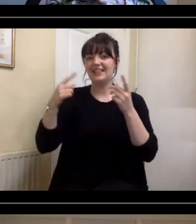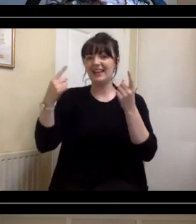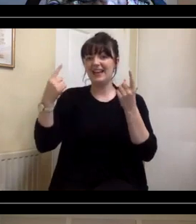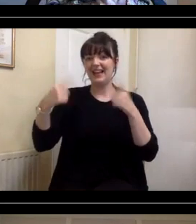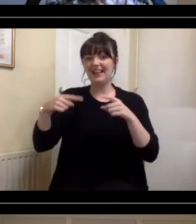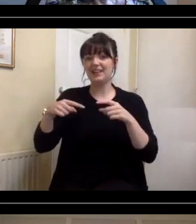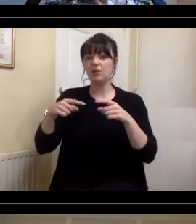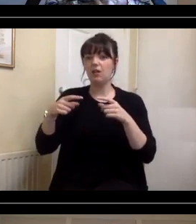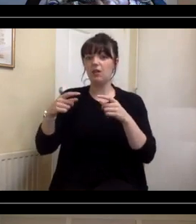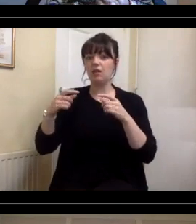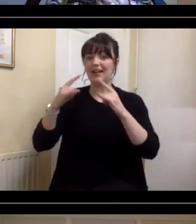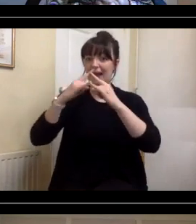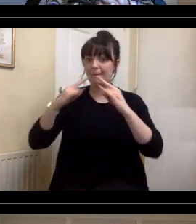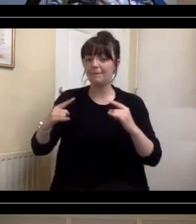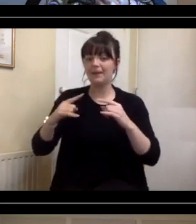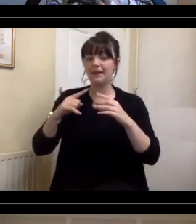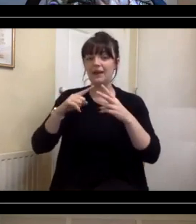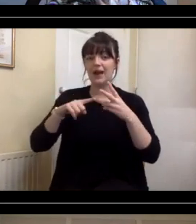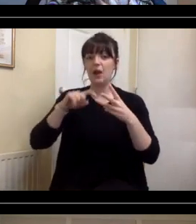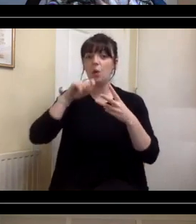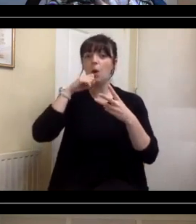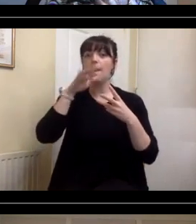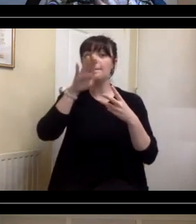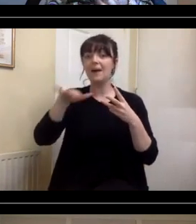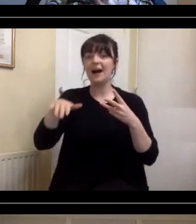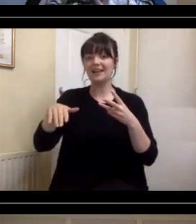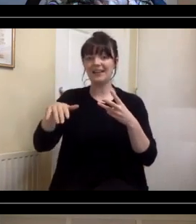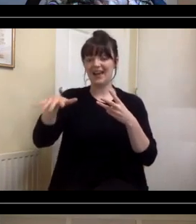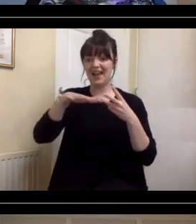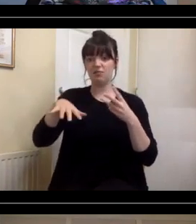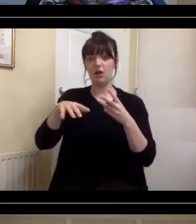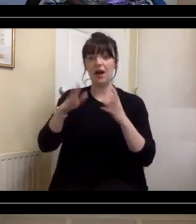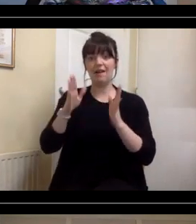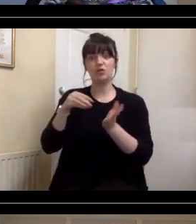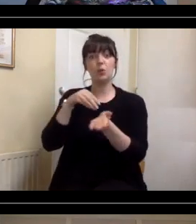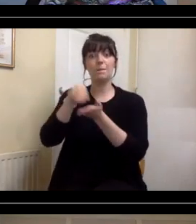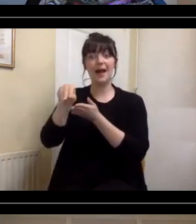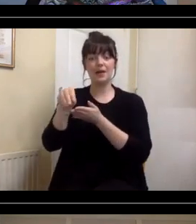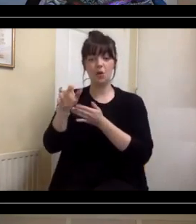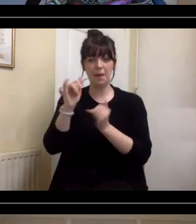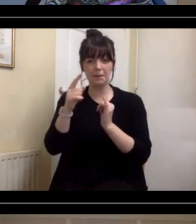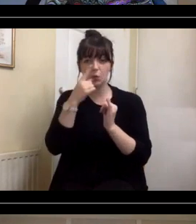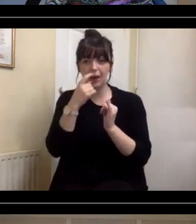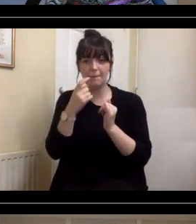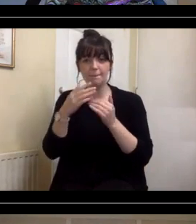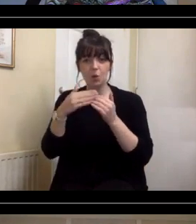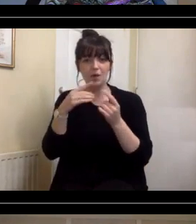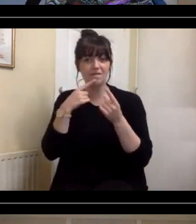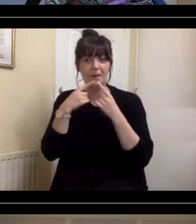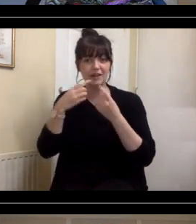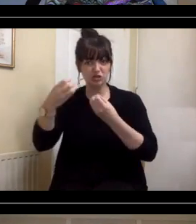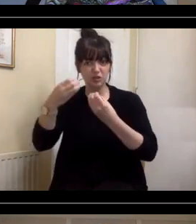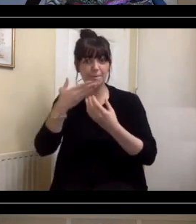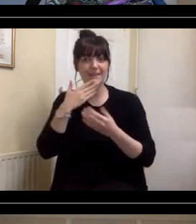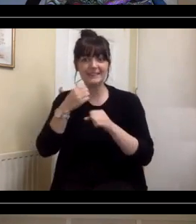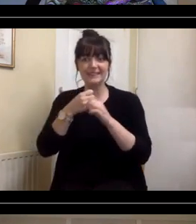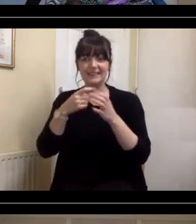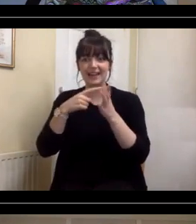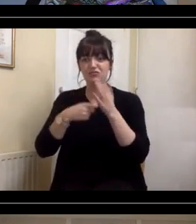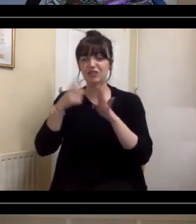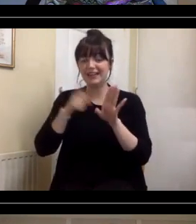be chargeable? Not sure we know that yet, but perhaps you can give some detail on that, Gary. Yeah, thanks,